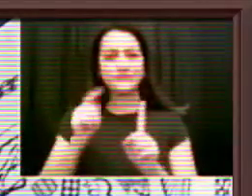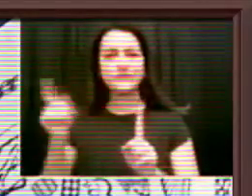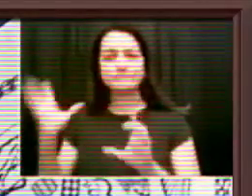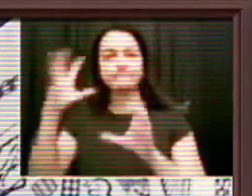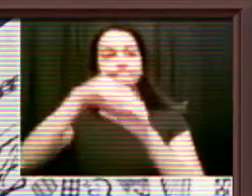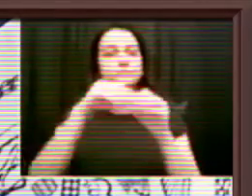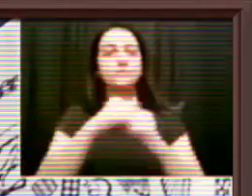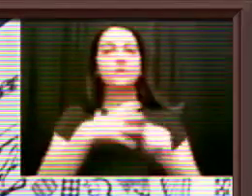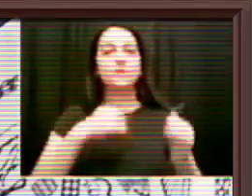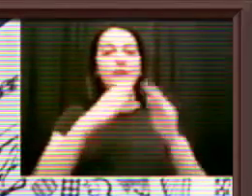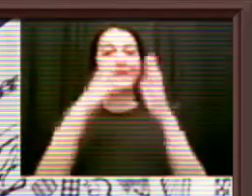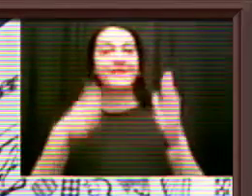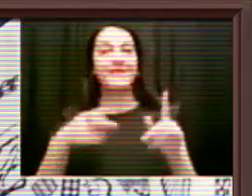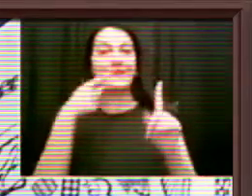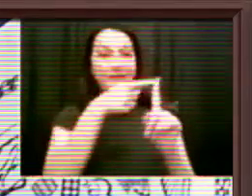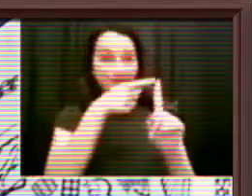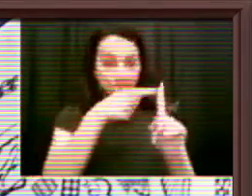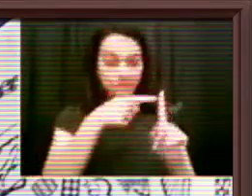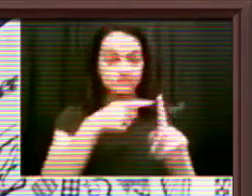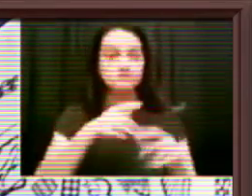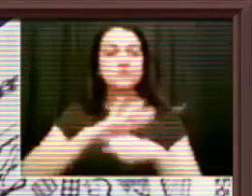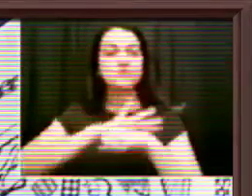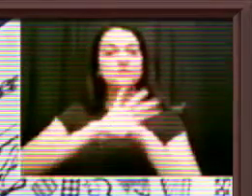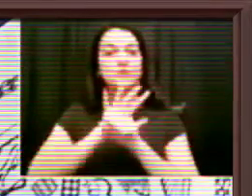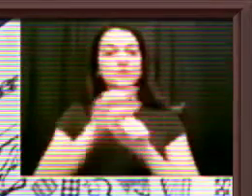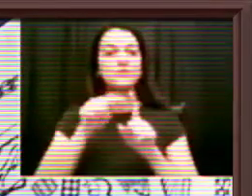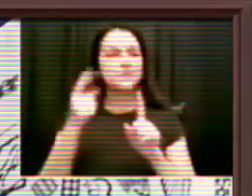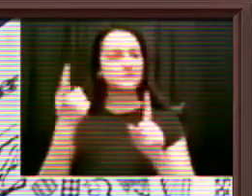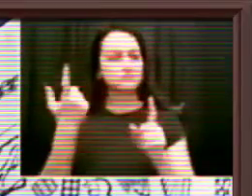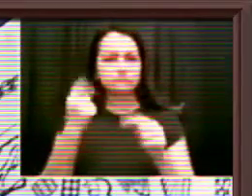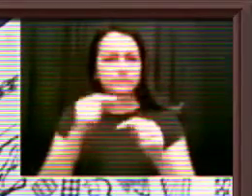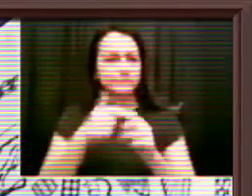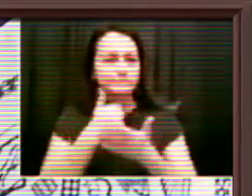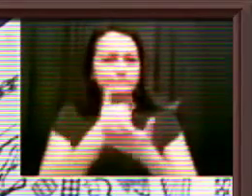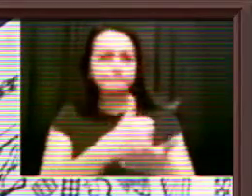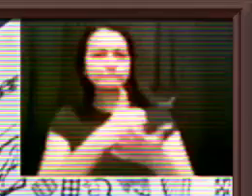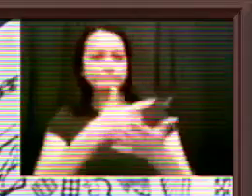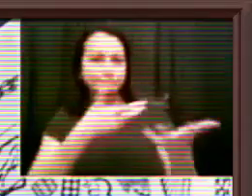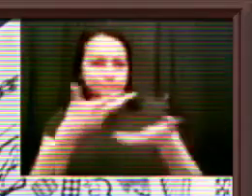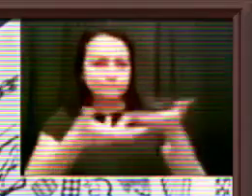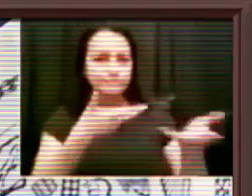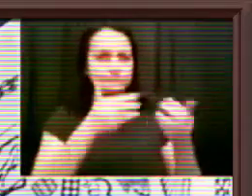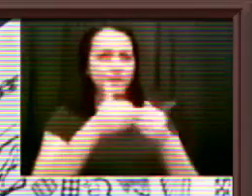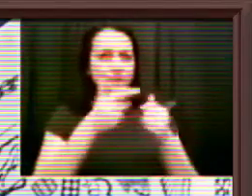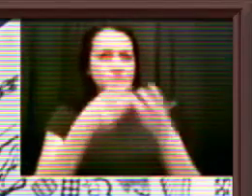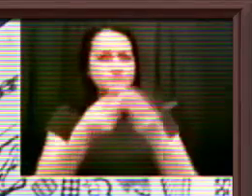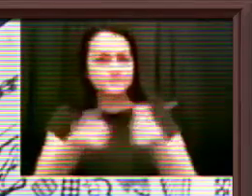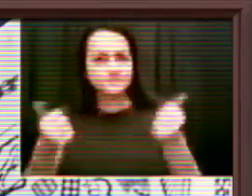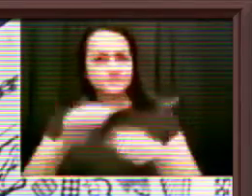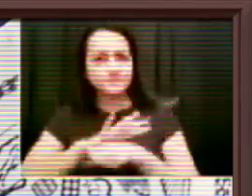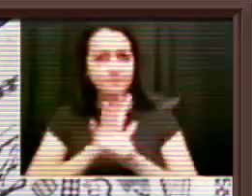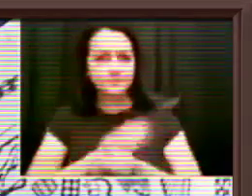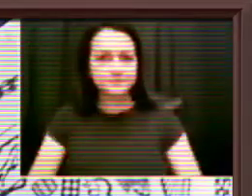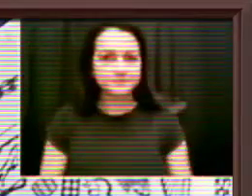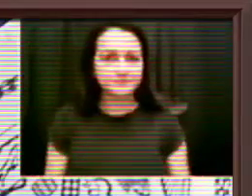the sides. They're playing political games. Playing this partisanship.